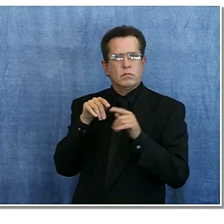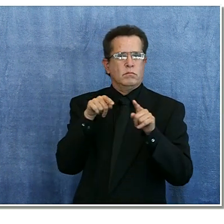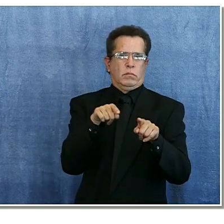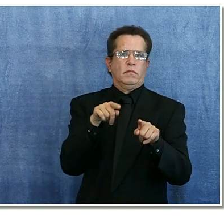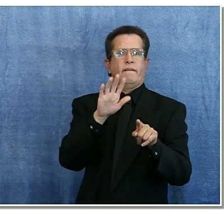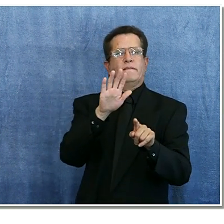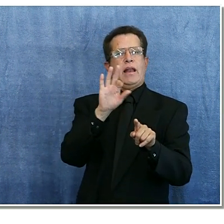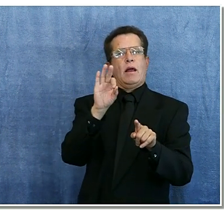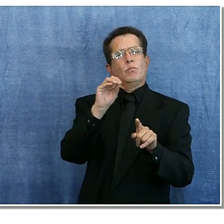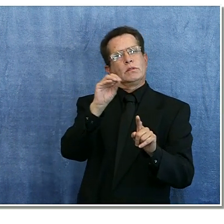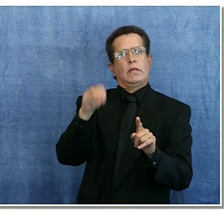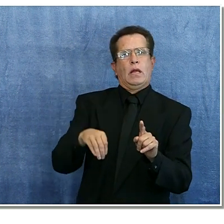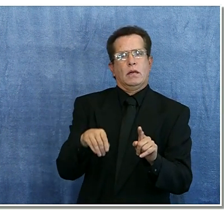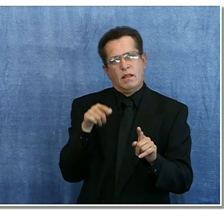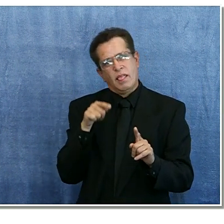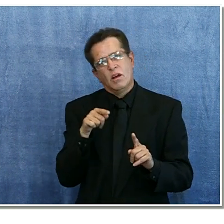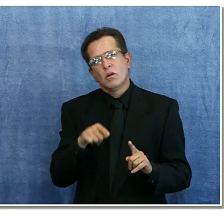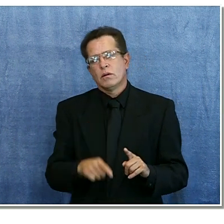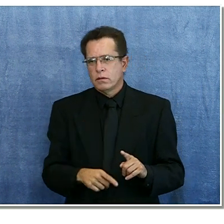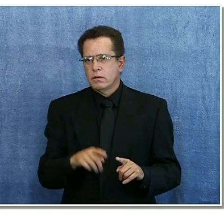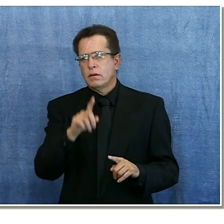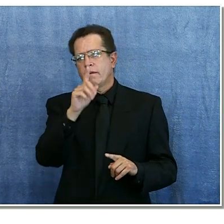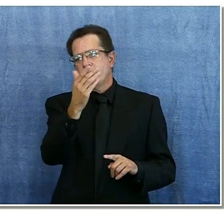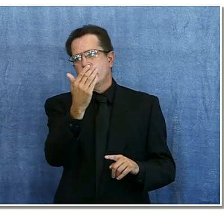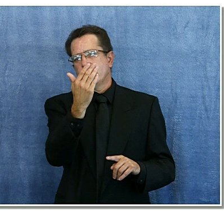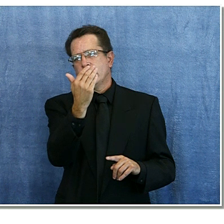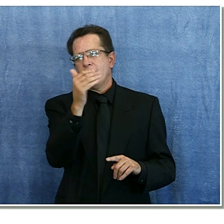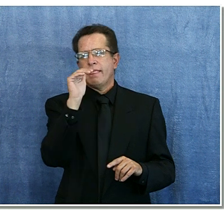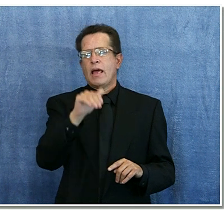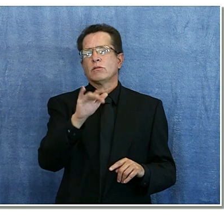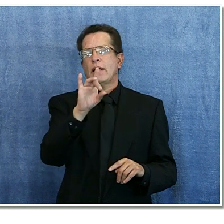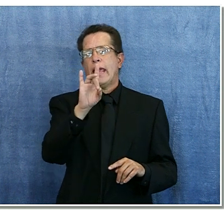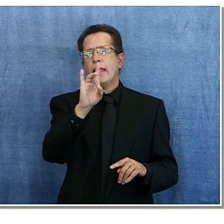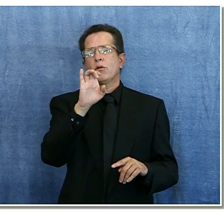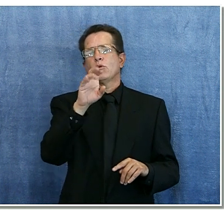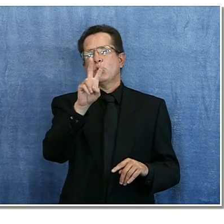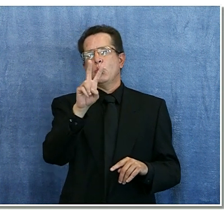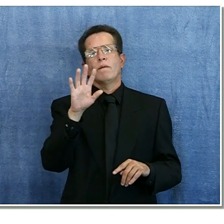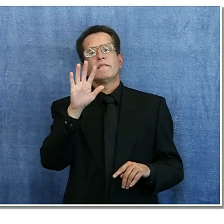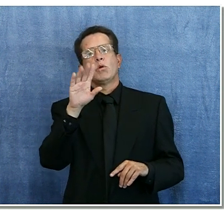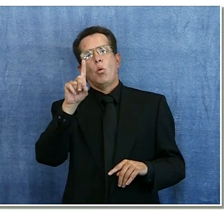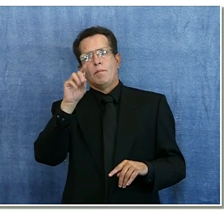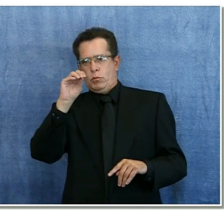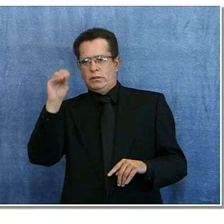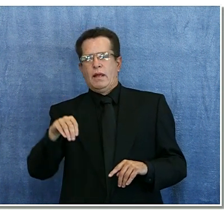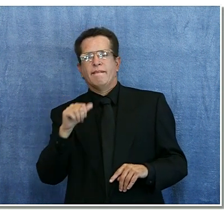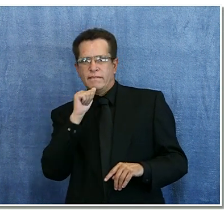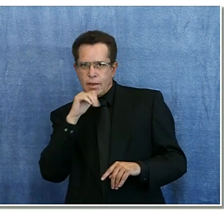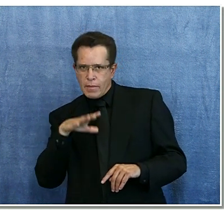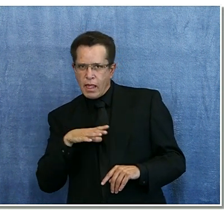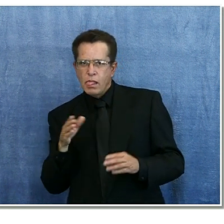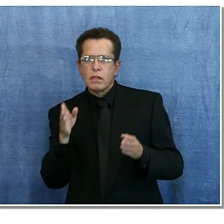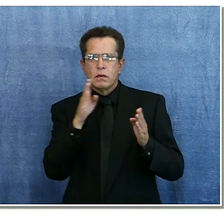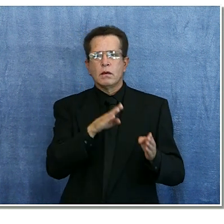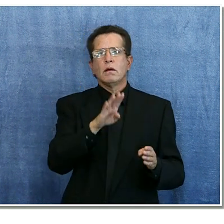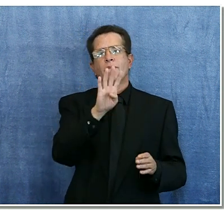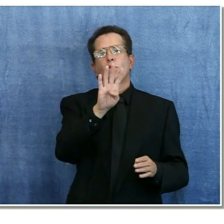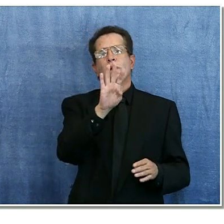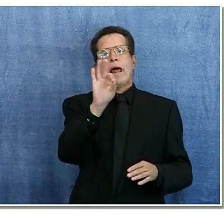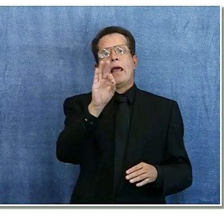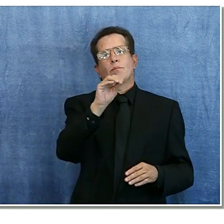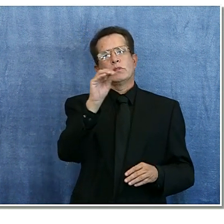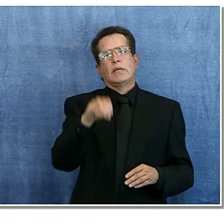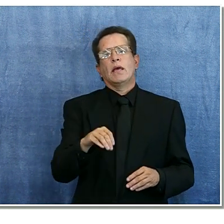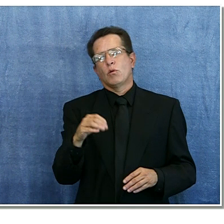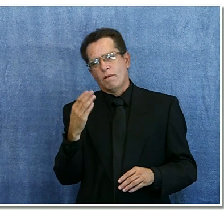cases. There are 15,802, or 51% of the cases being female, and 49%,